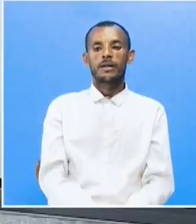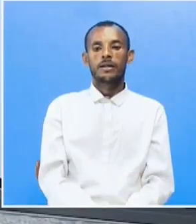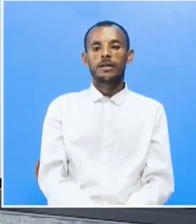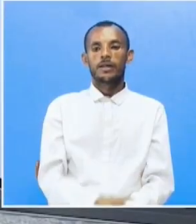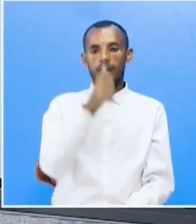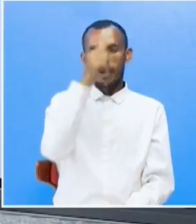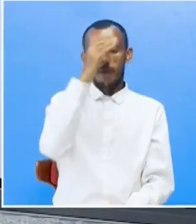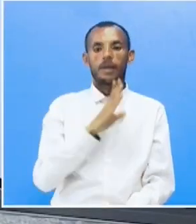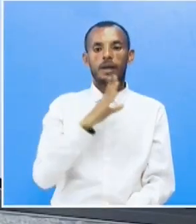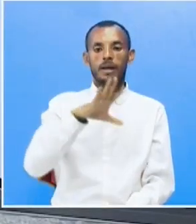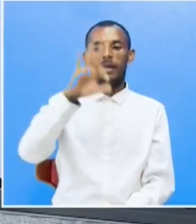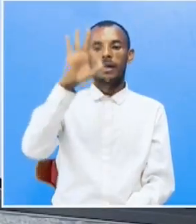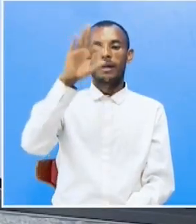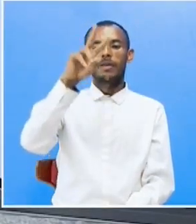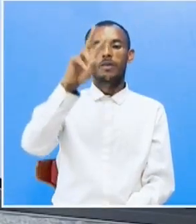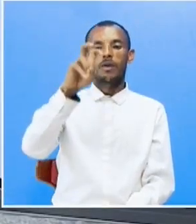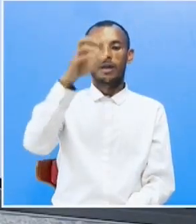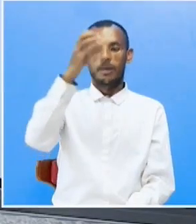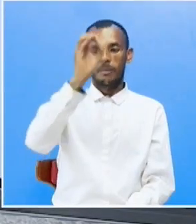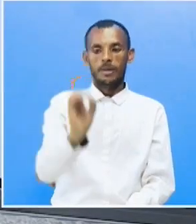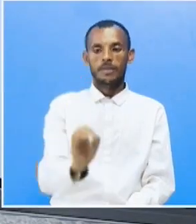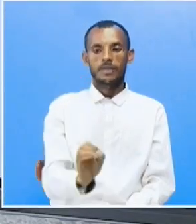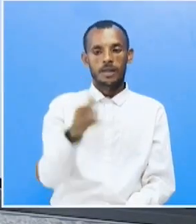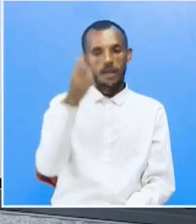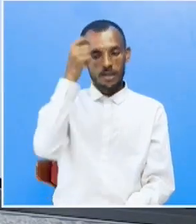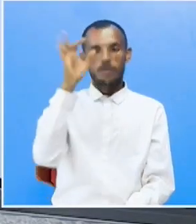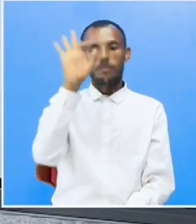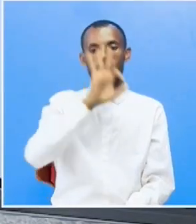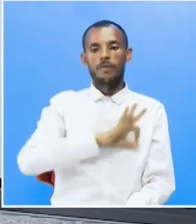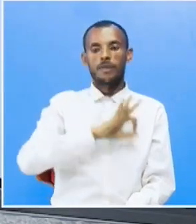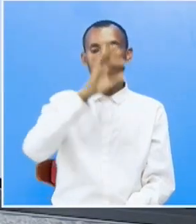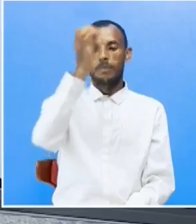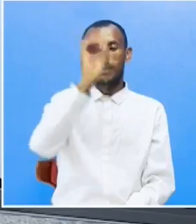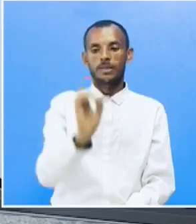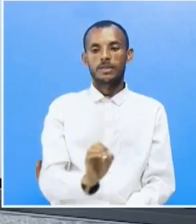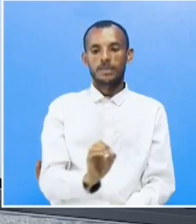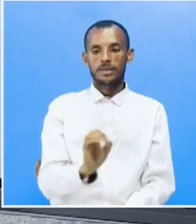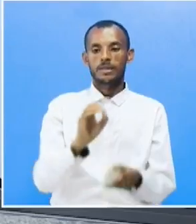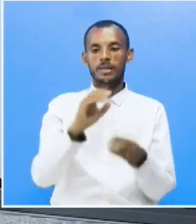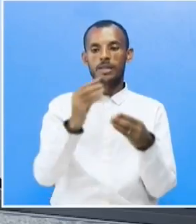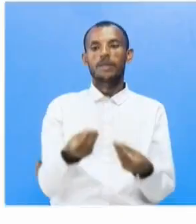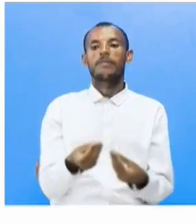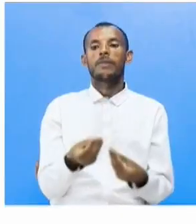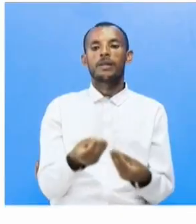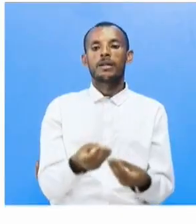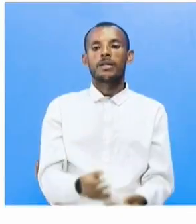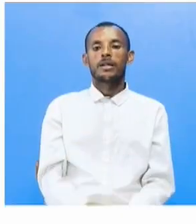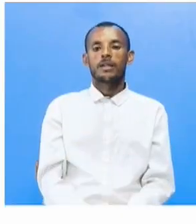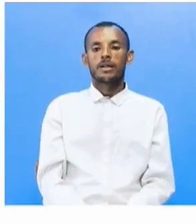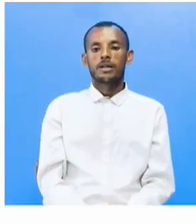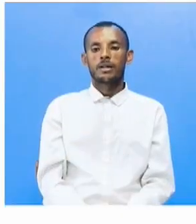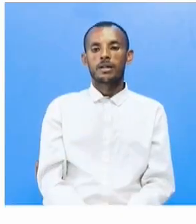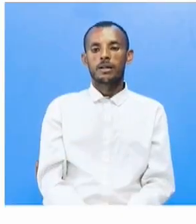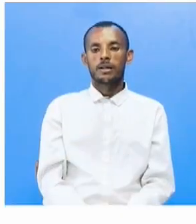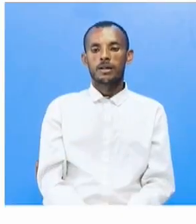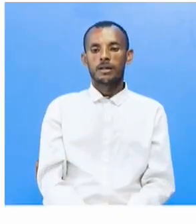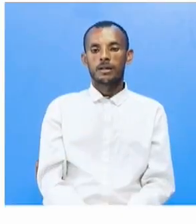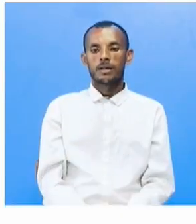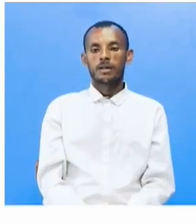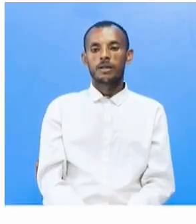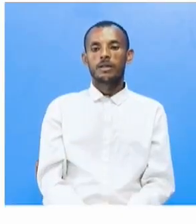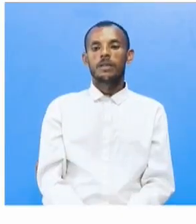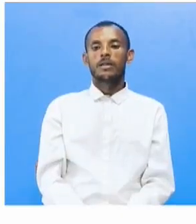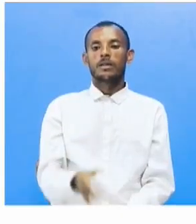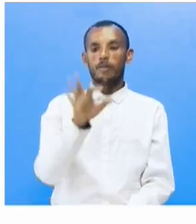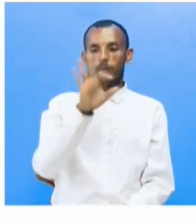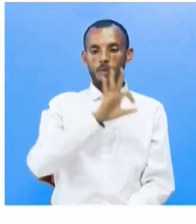Imam gained 20%. So his profit percent is given here. Profit percent is given. The profit